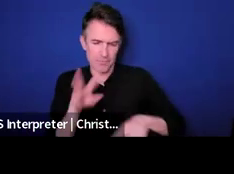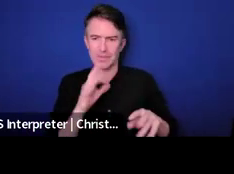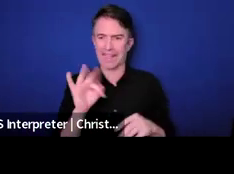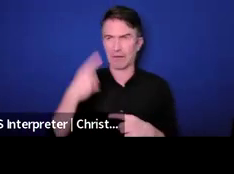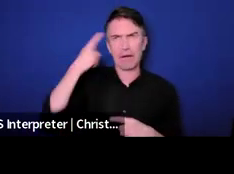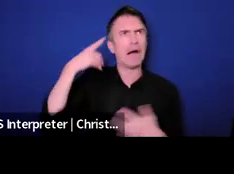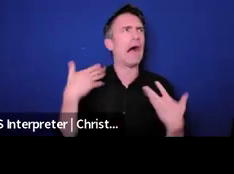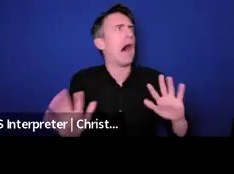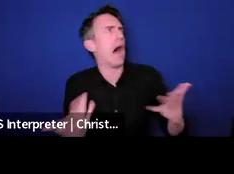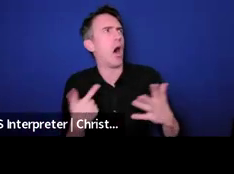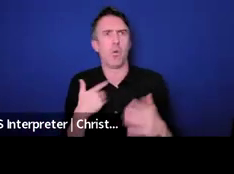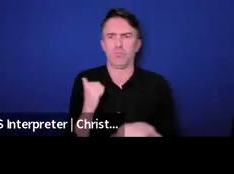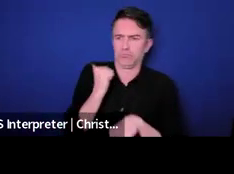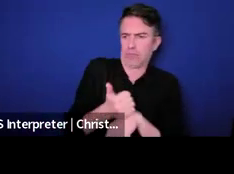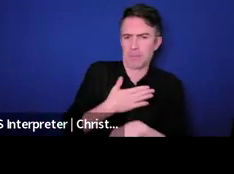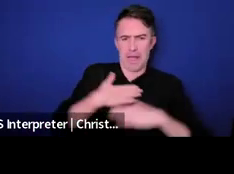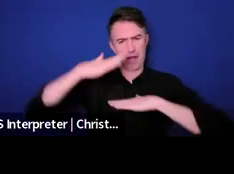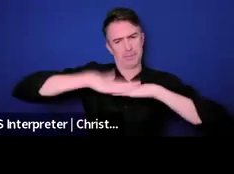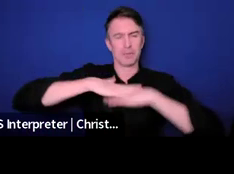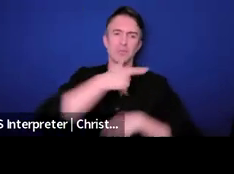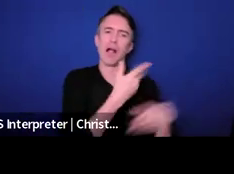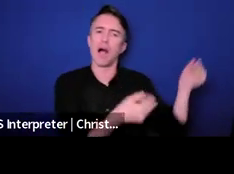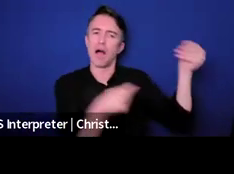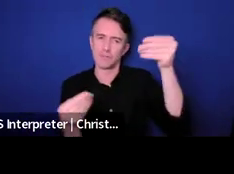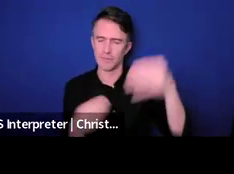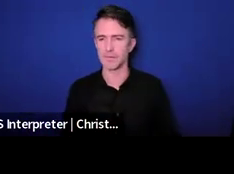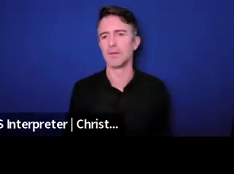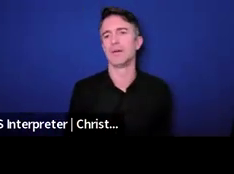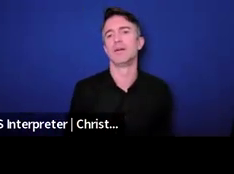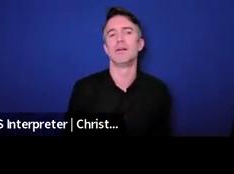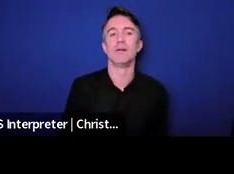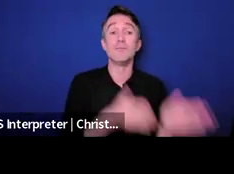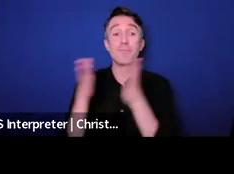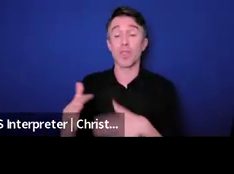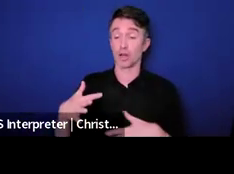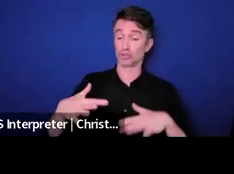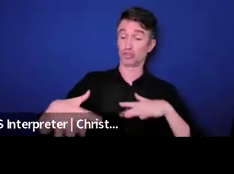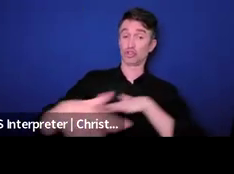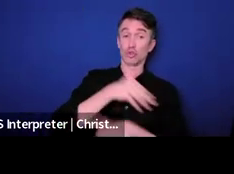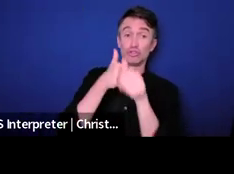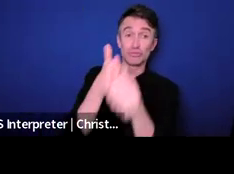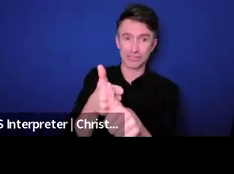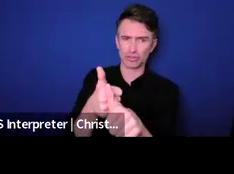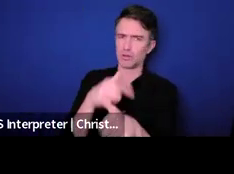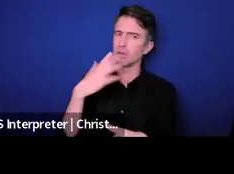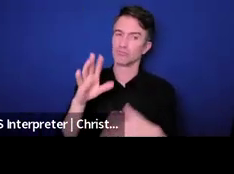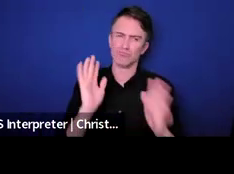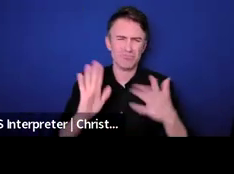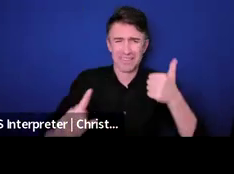the linchpin for the care and support, right? Also the recommendation 202, the ILO